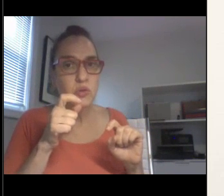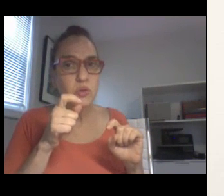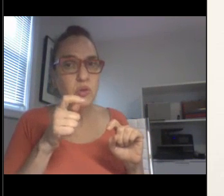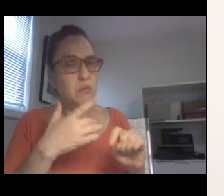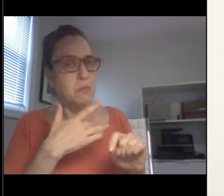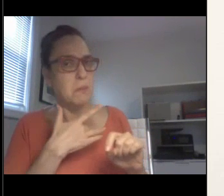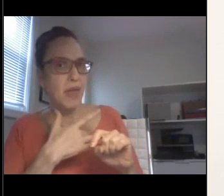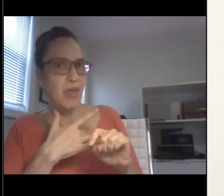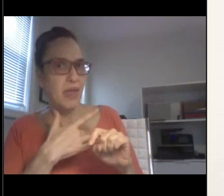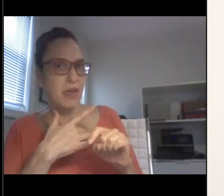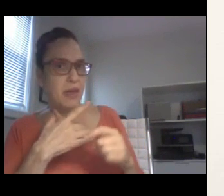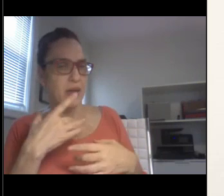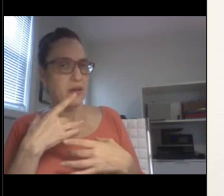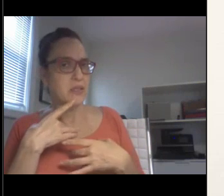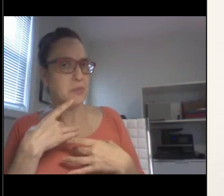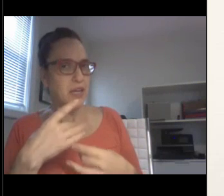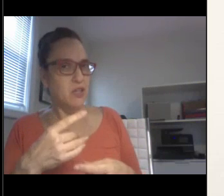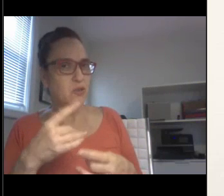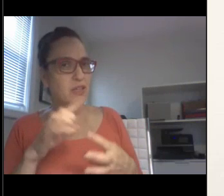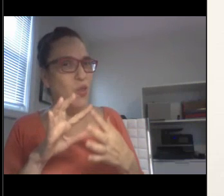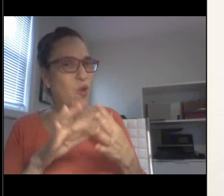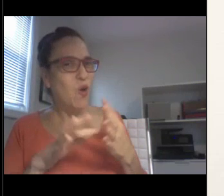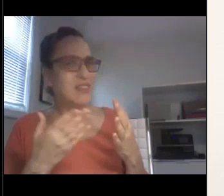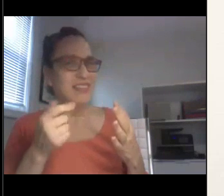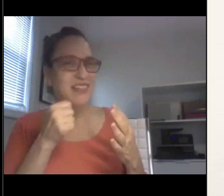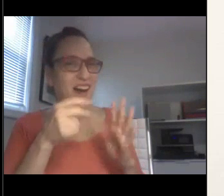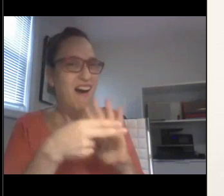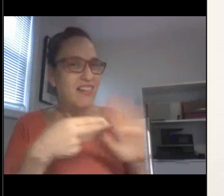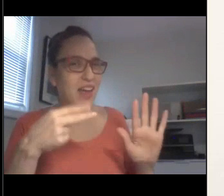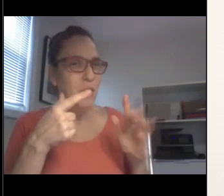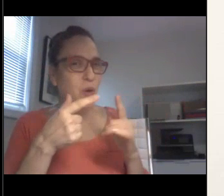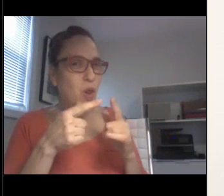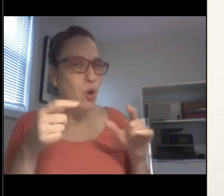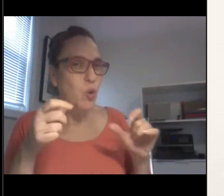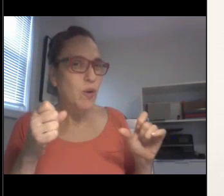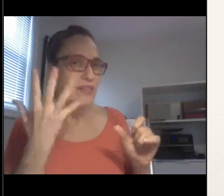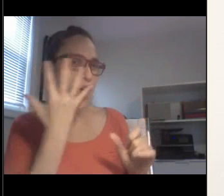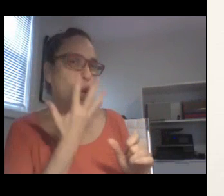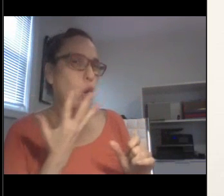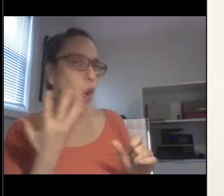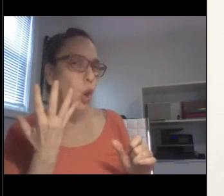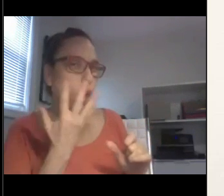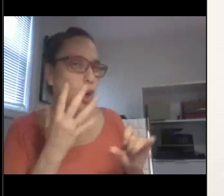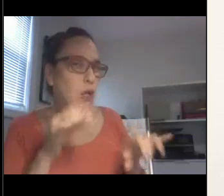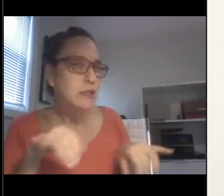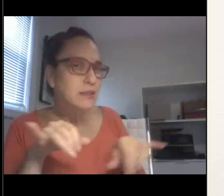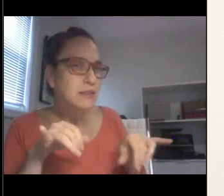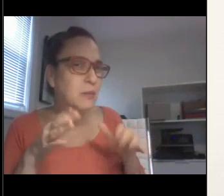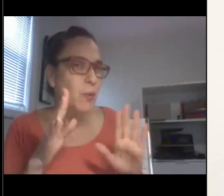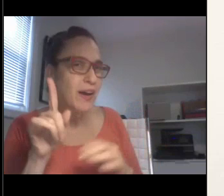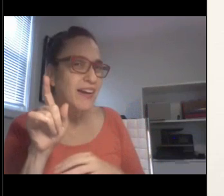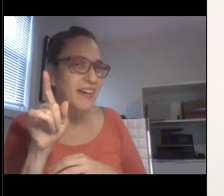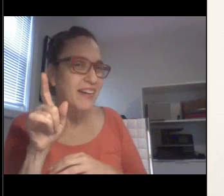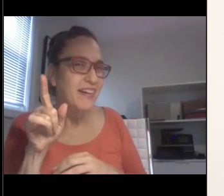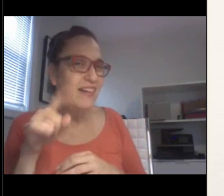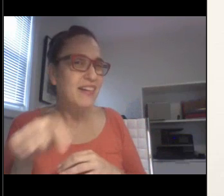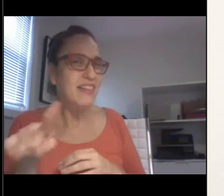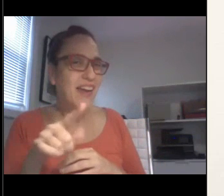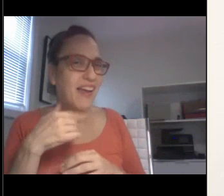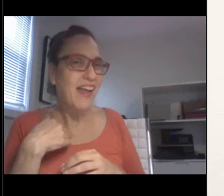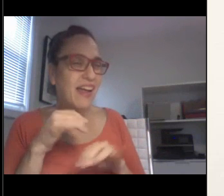denoted as not linguistics? Do they kind of look a certain type of way? Do they typically have a certain type of ambition or